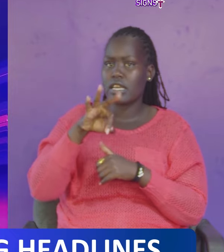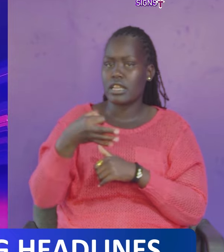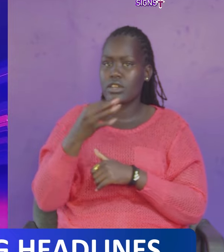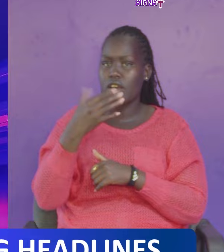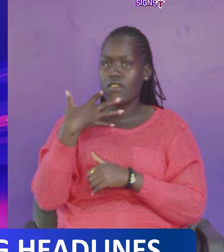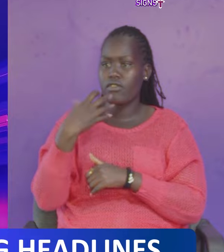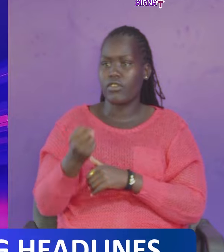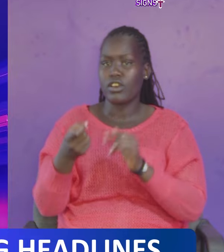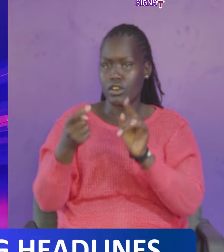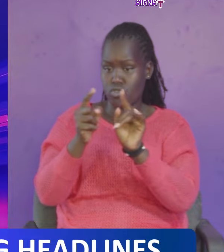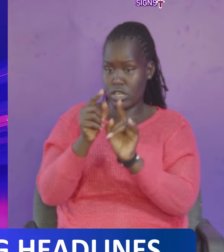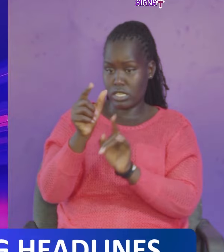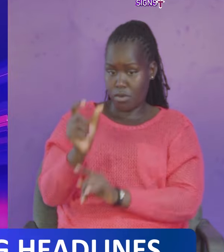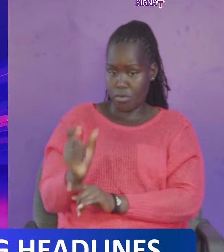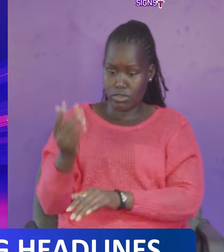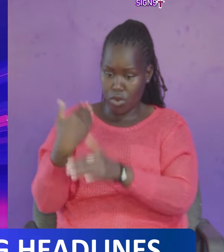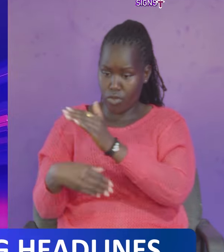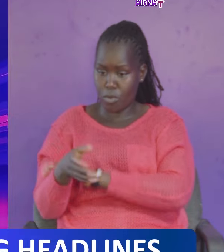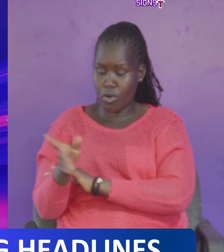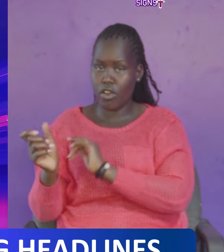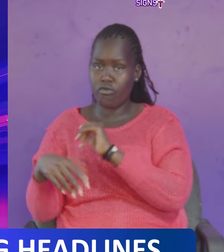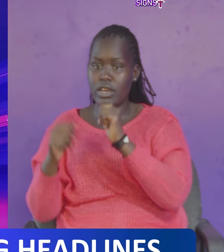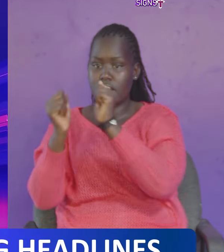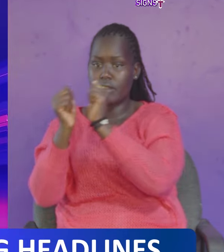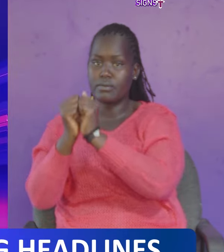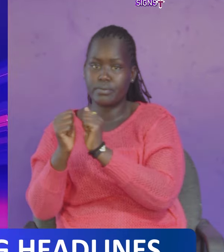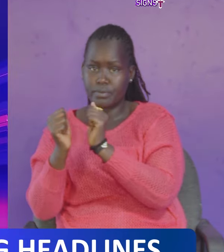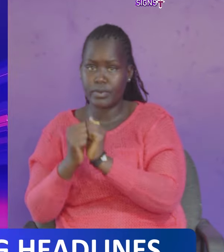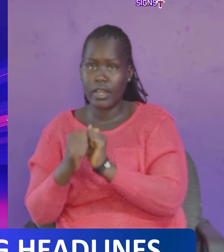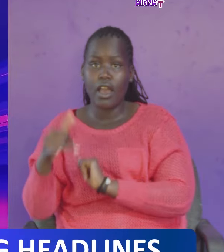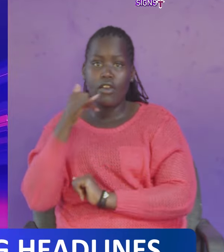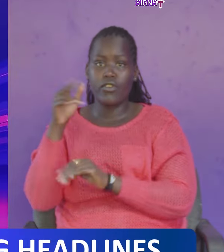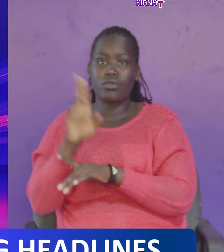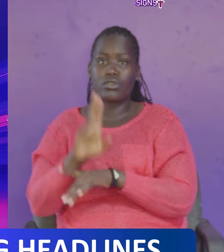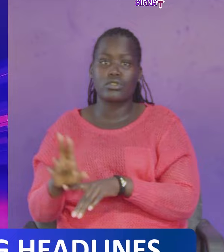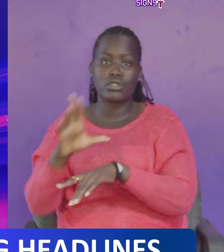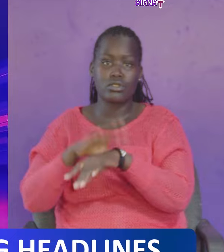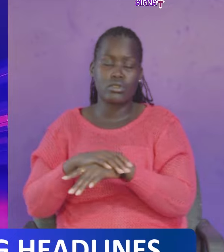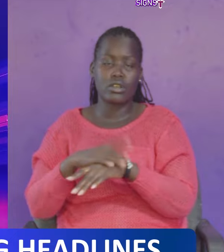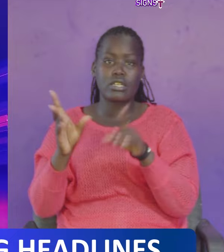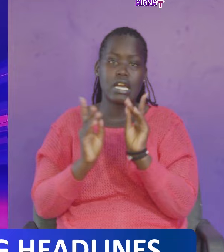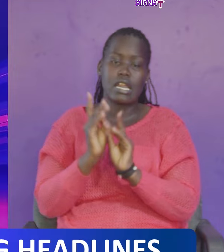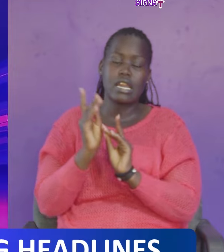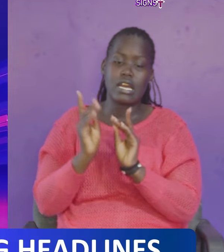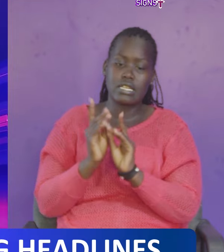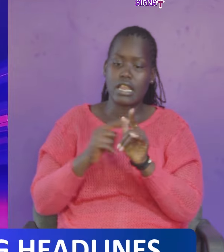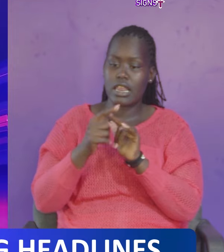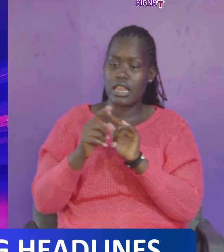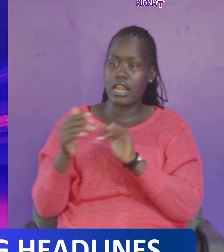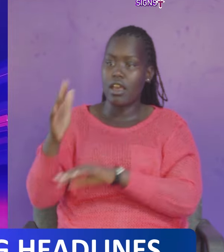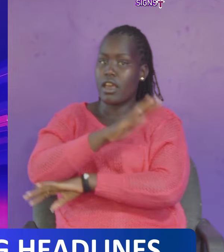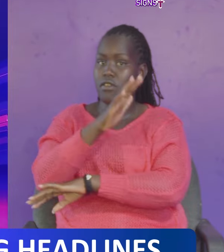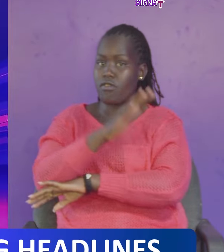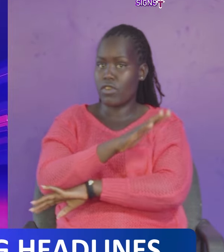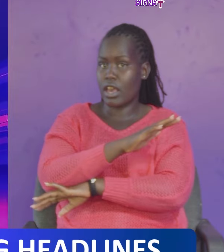same recipient. On the morning of October 29th, the phone was used to purchase mobile data. Later that evening, at around 5